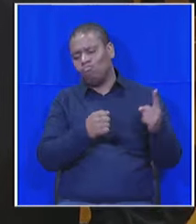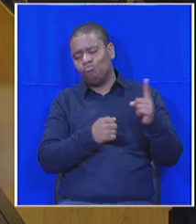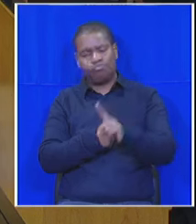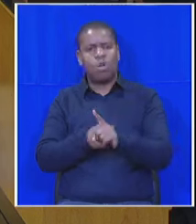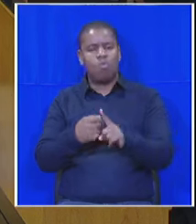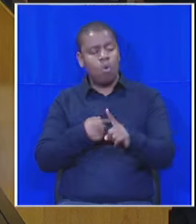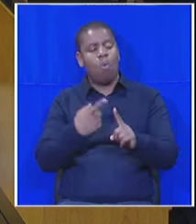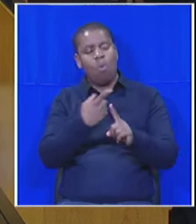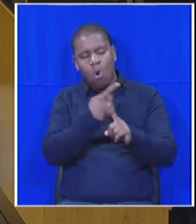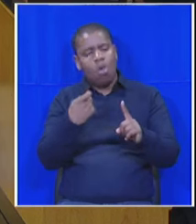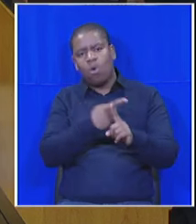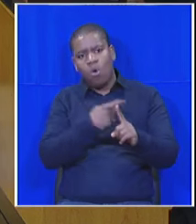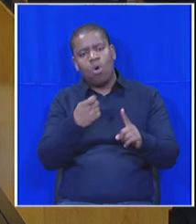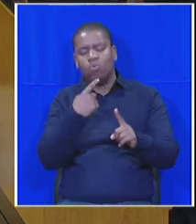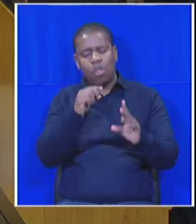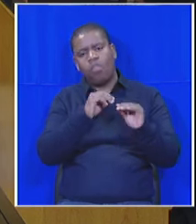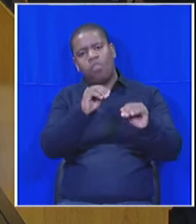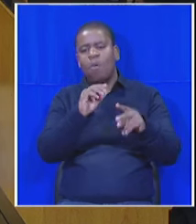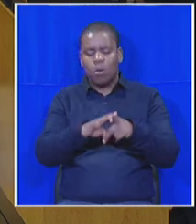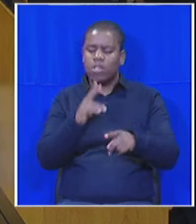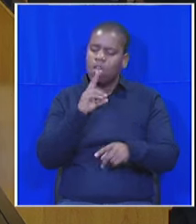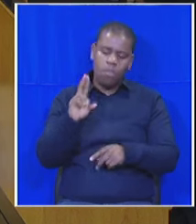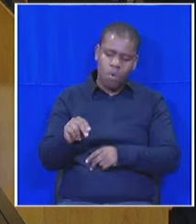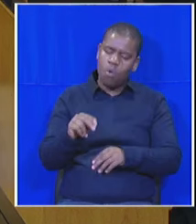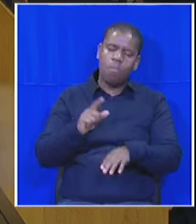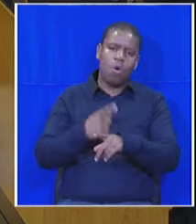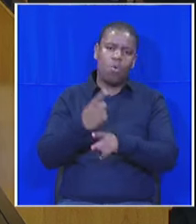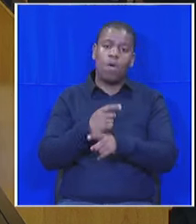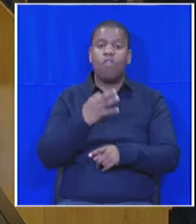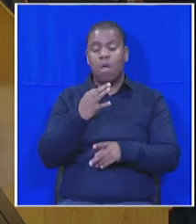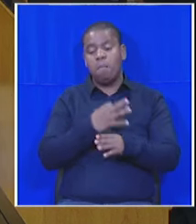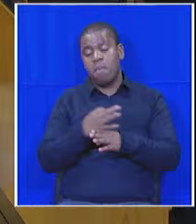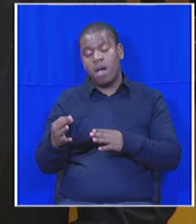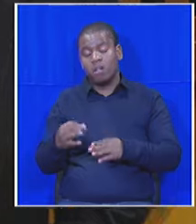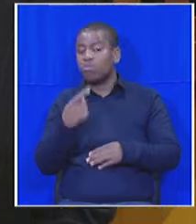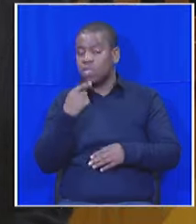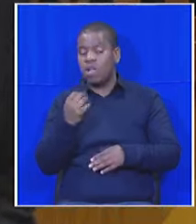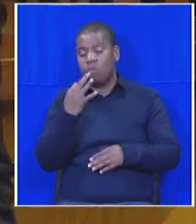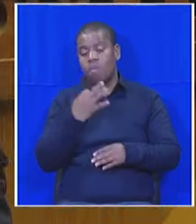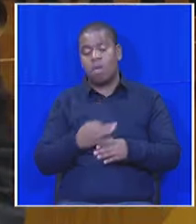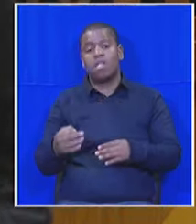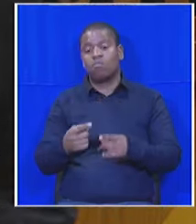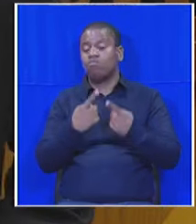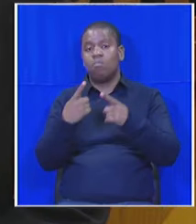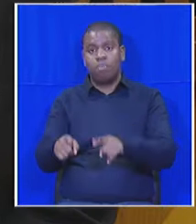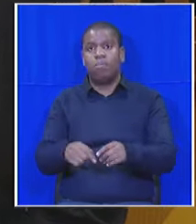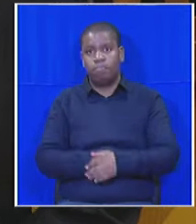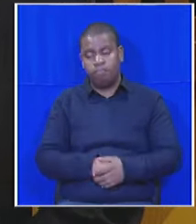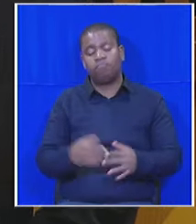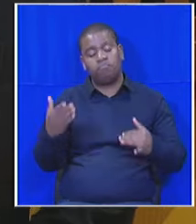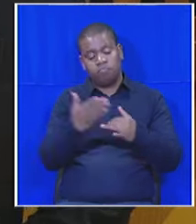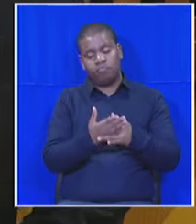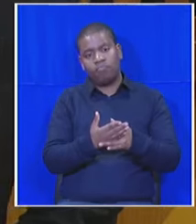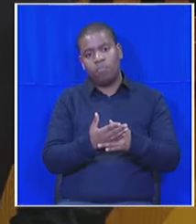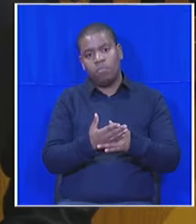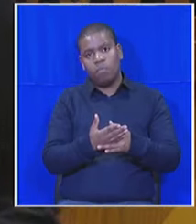you delay, you say no, or you obfuscate. 3 months ago, you said within 3 months you will get this Thank minister you to be very much, accountable. Honourable